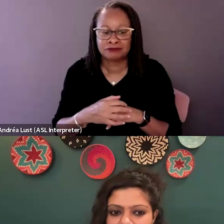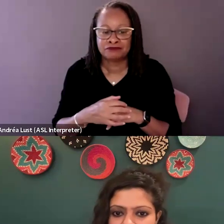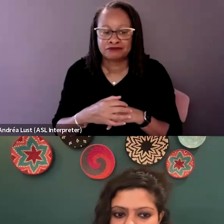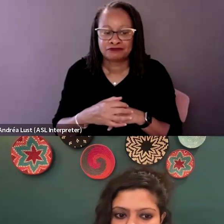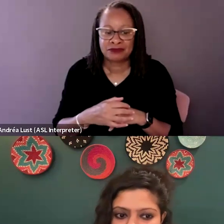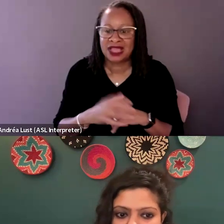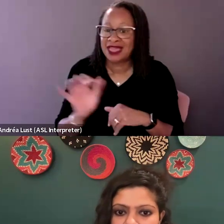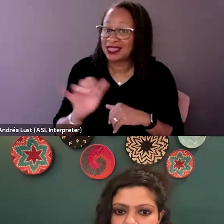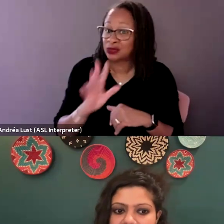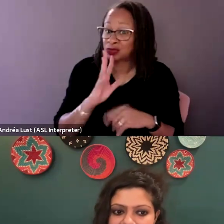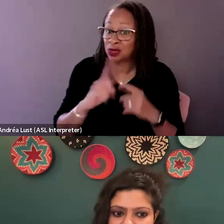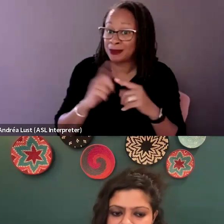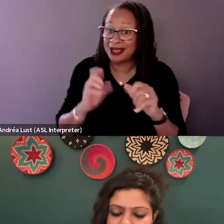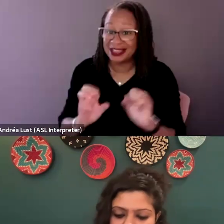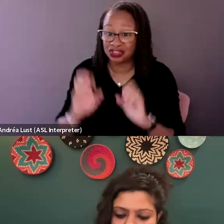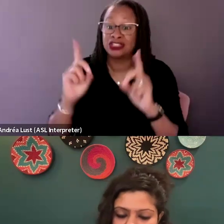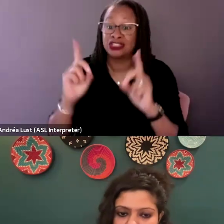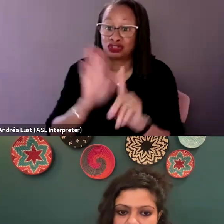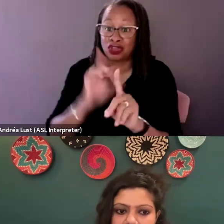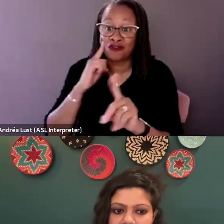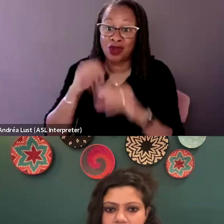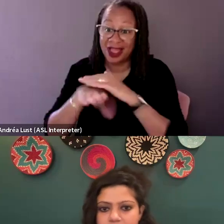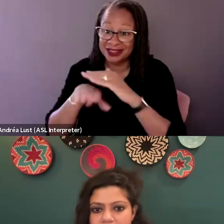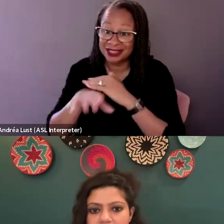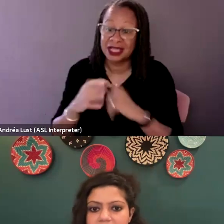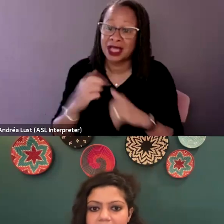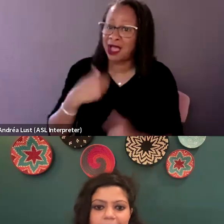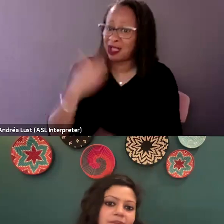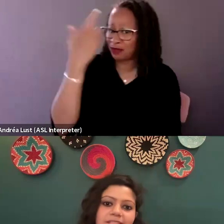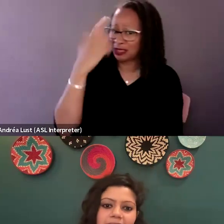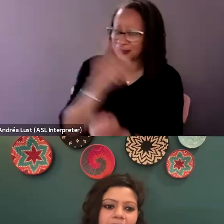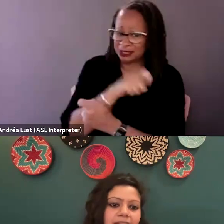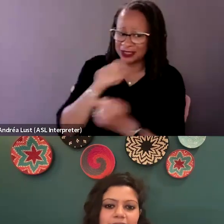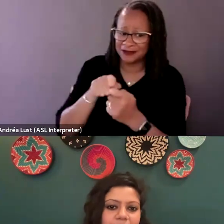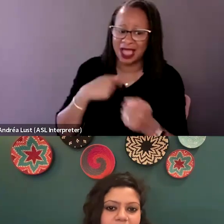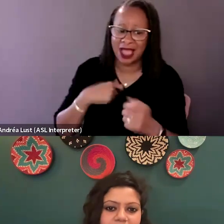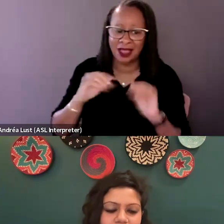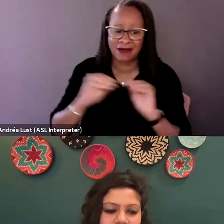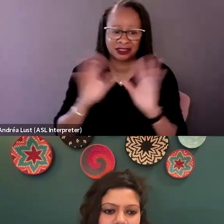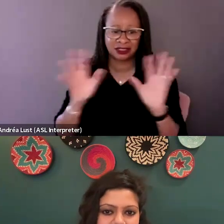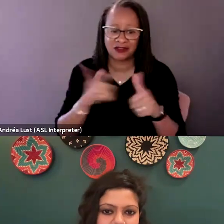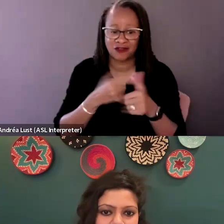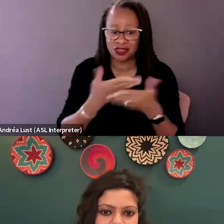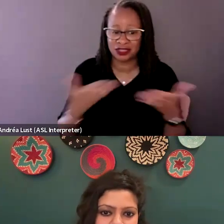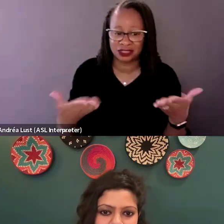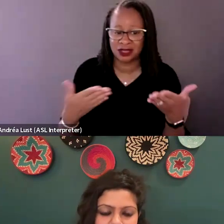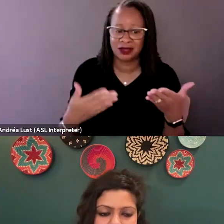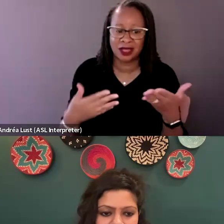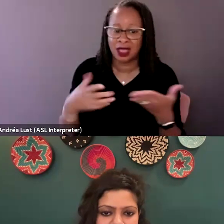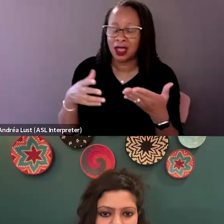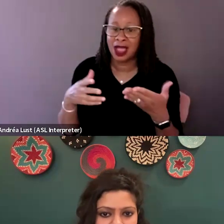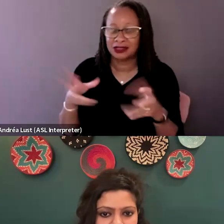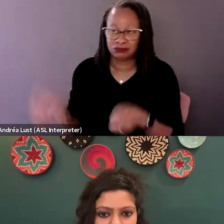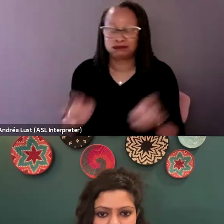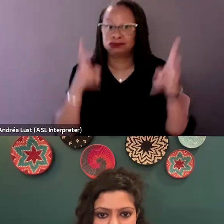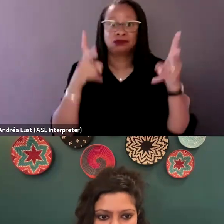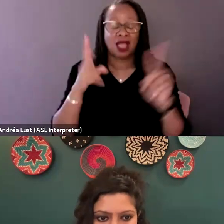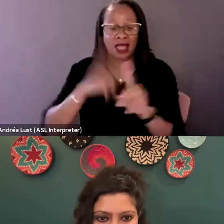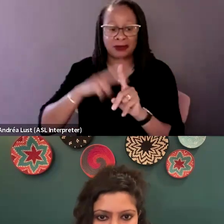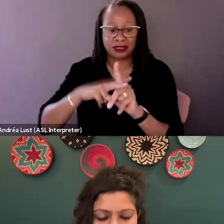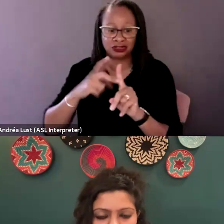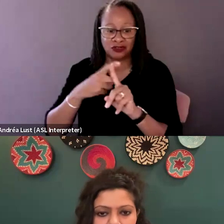is to say that, it's like fiction often tends towards non-fictive tendencies,